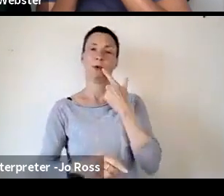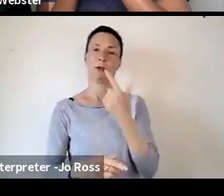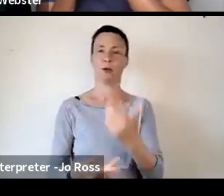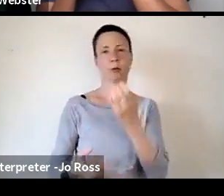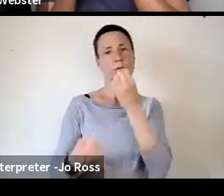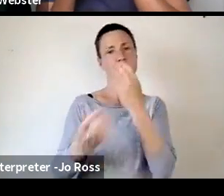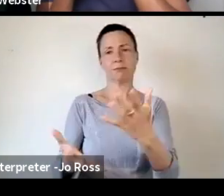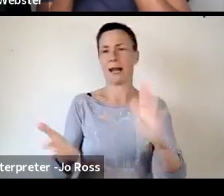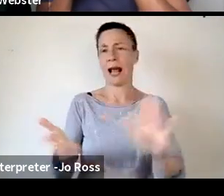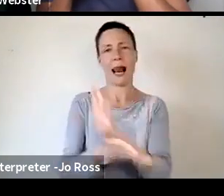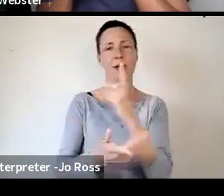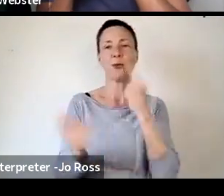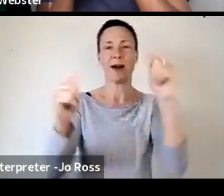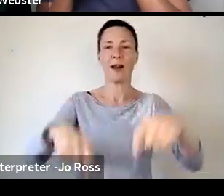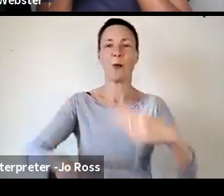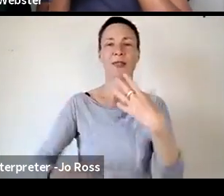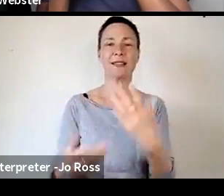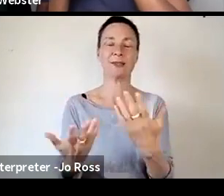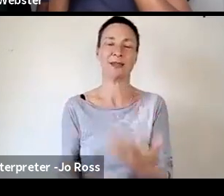super glad to have you with us, Kaz.